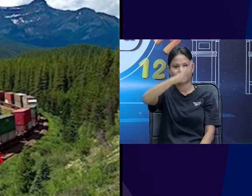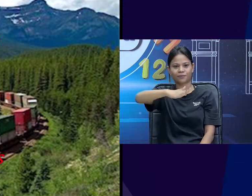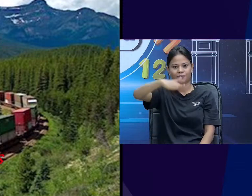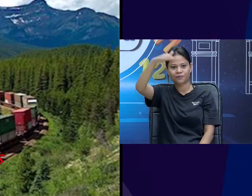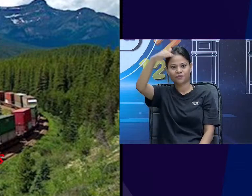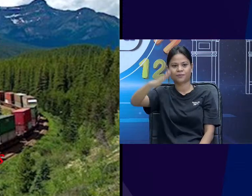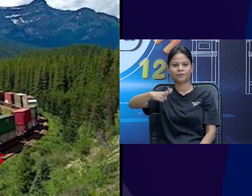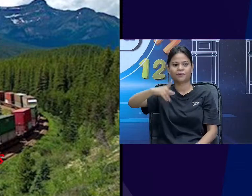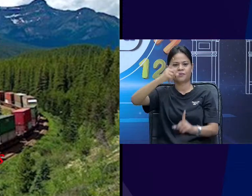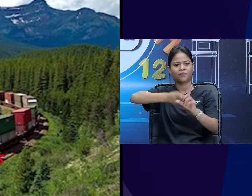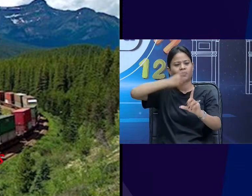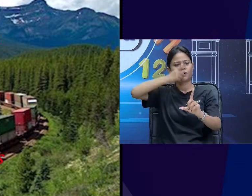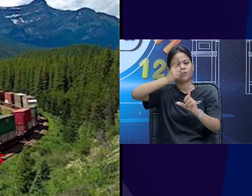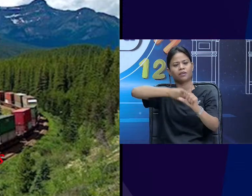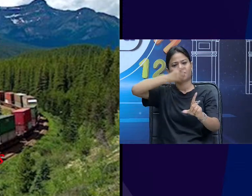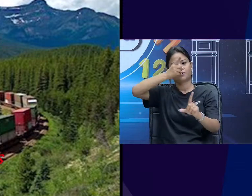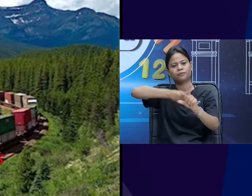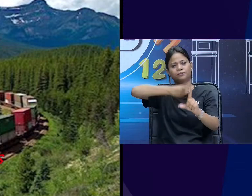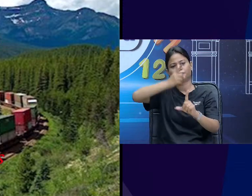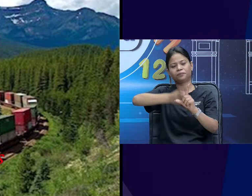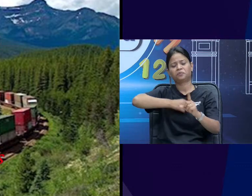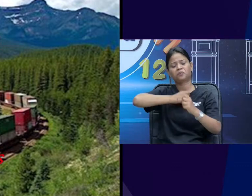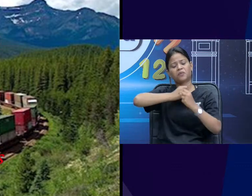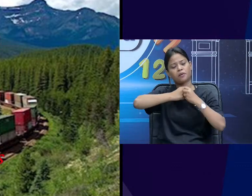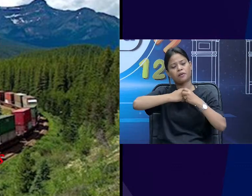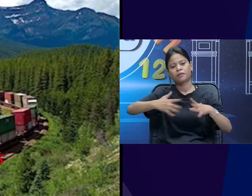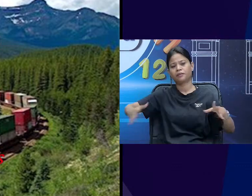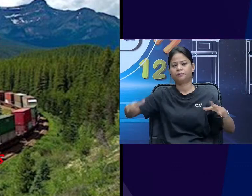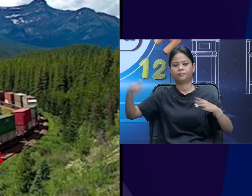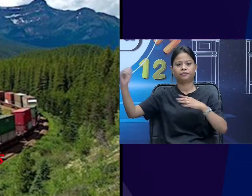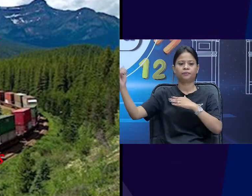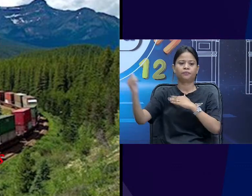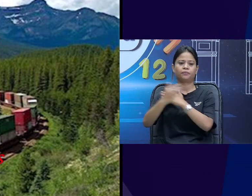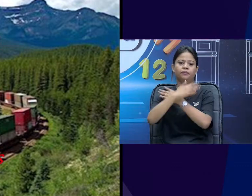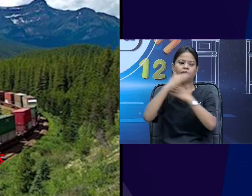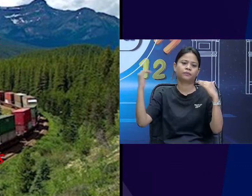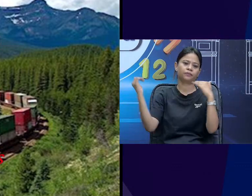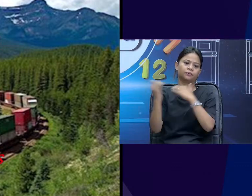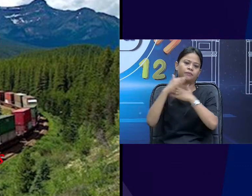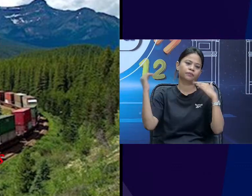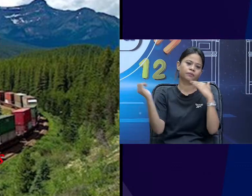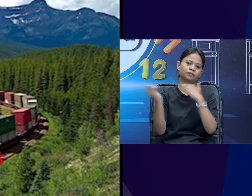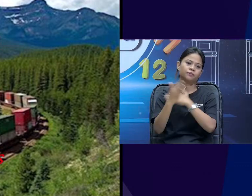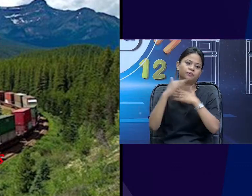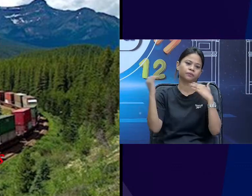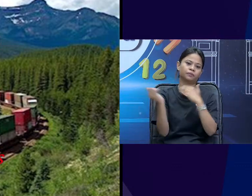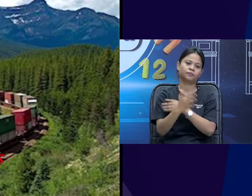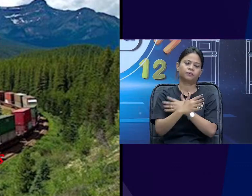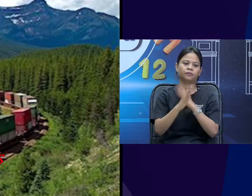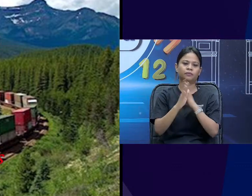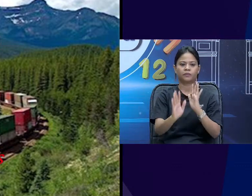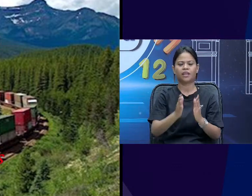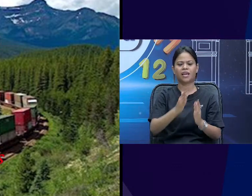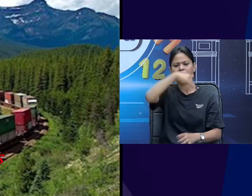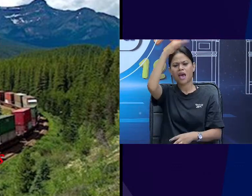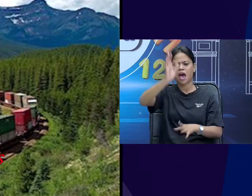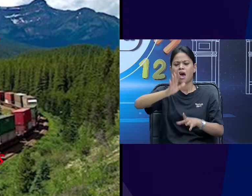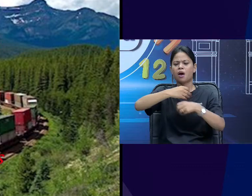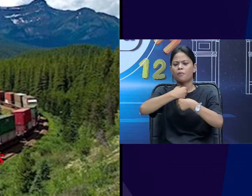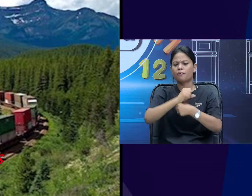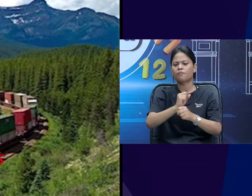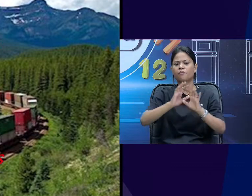gathered, muds have been gathered, heaped up, and they have formed a mountain. Then plain or plain